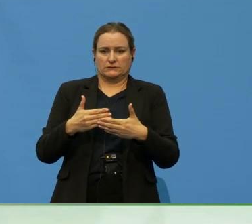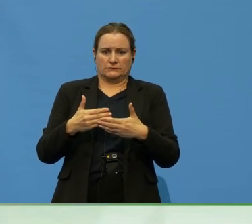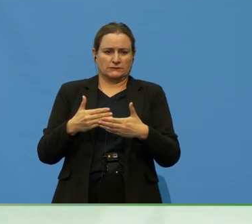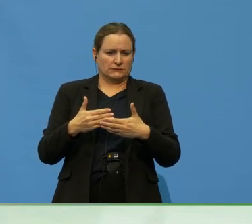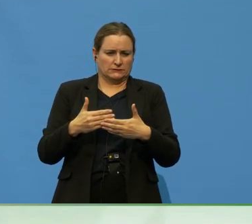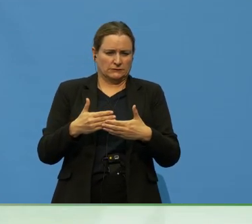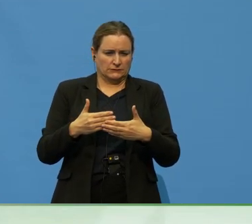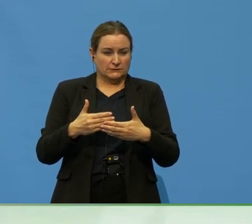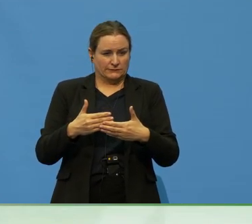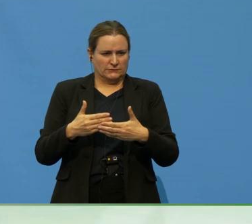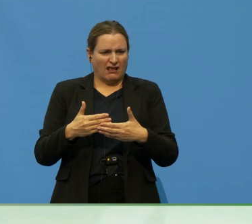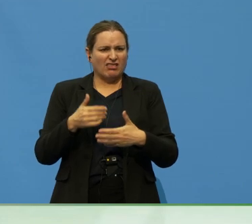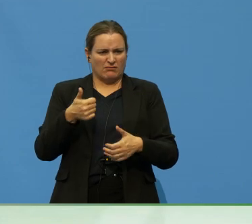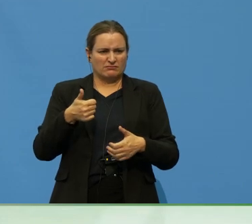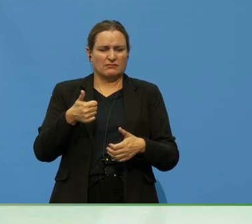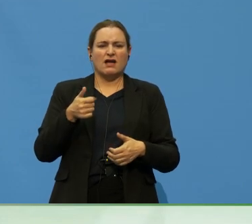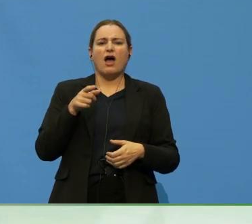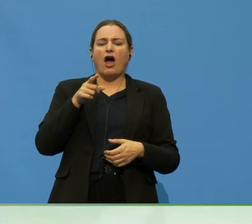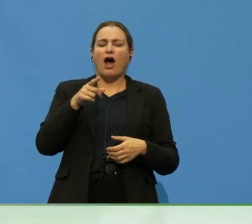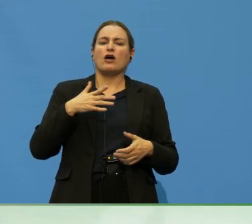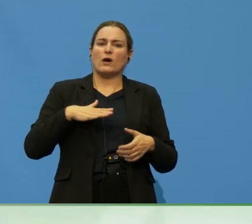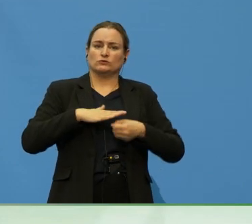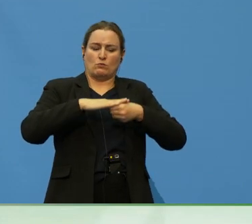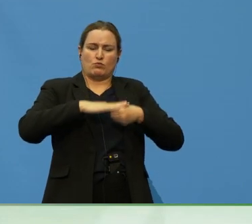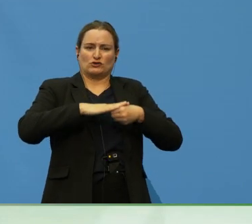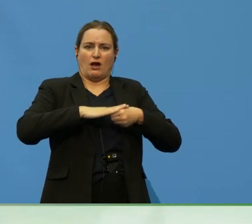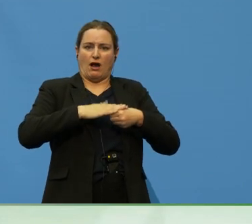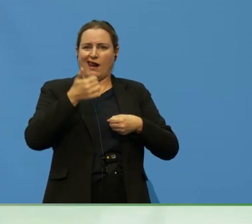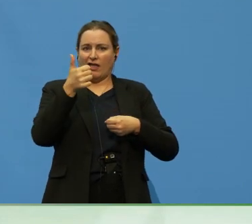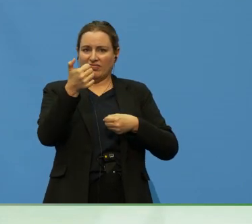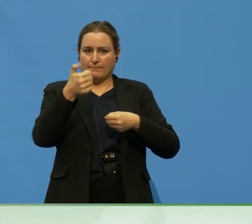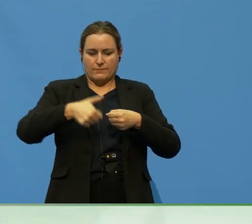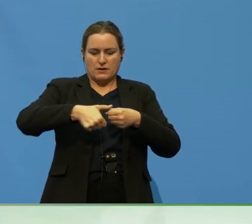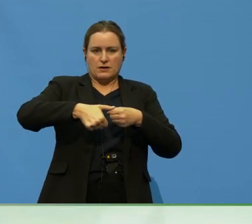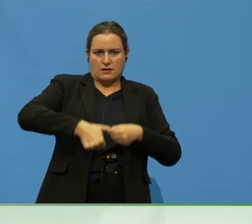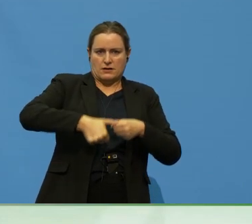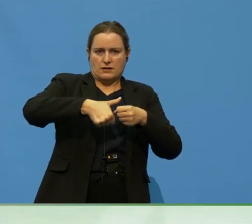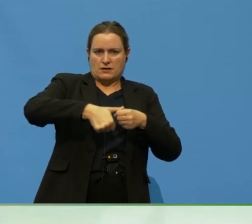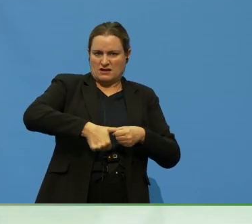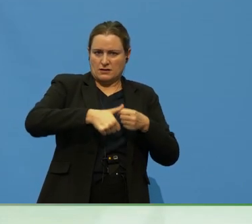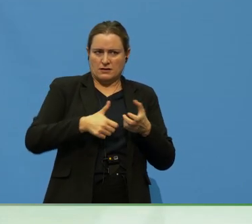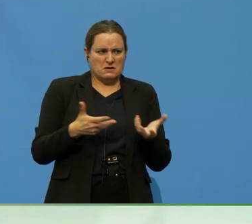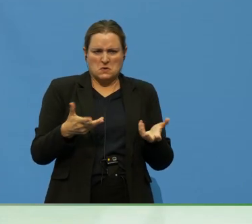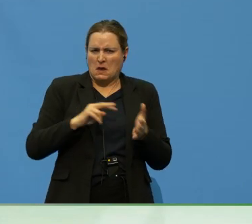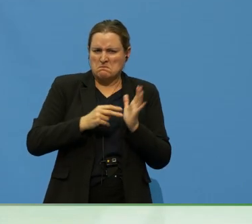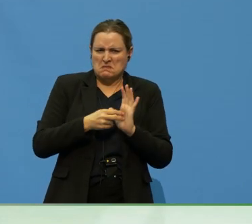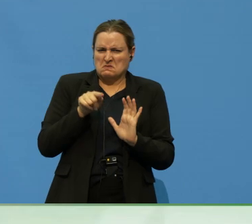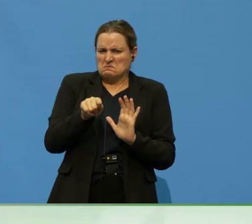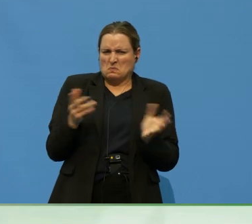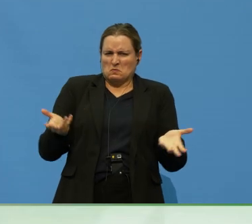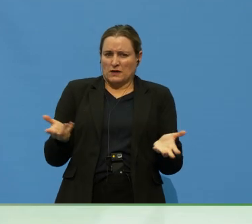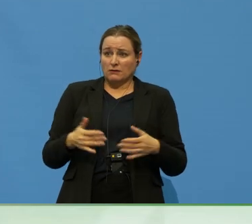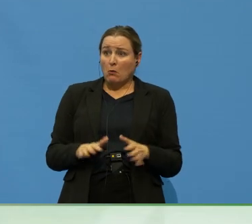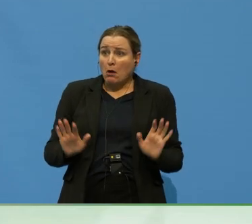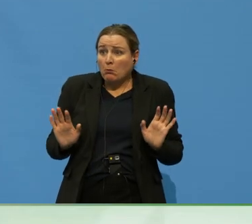point? Give us an example of what this means in practice. Well, I mean, we're all friends, so we